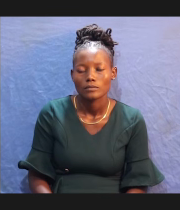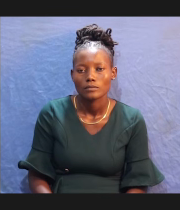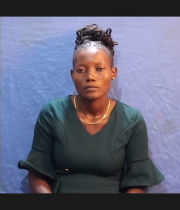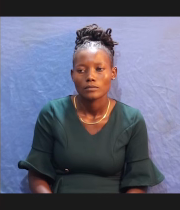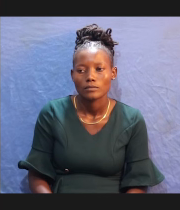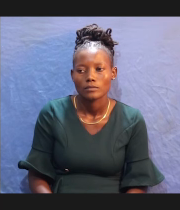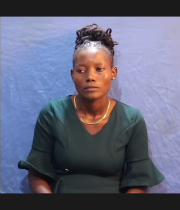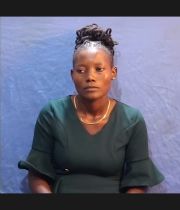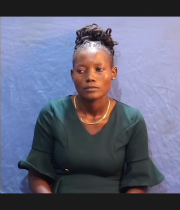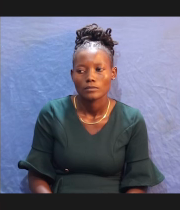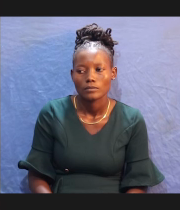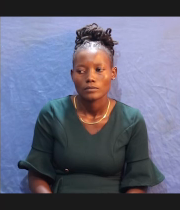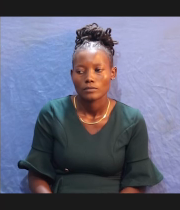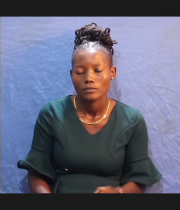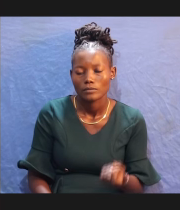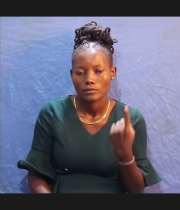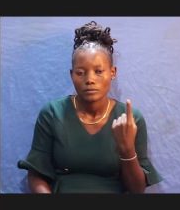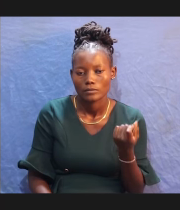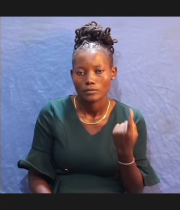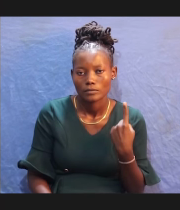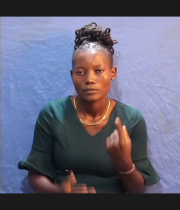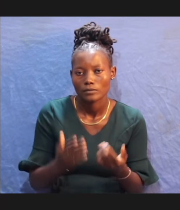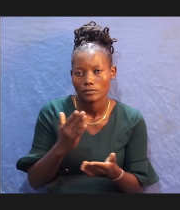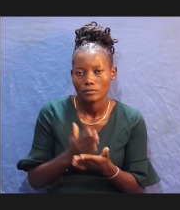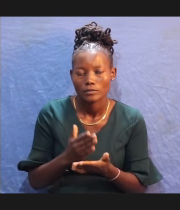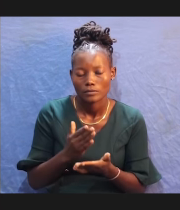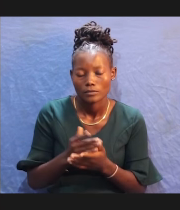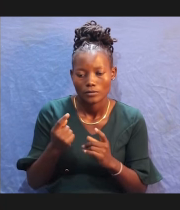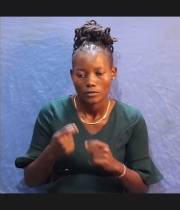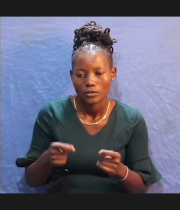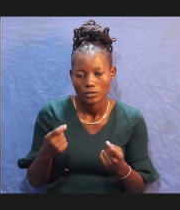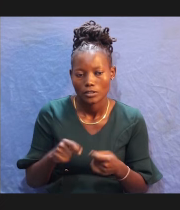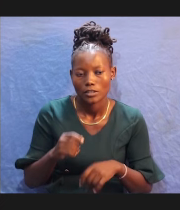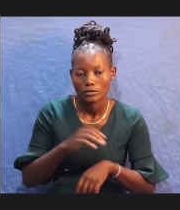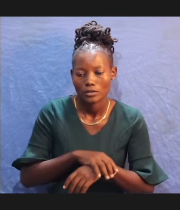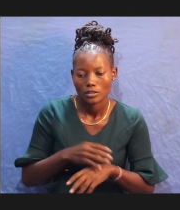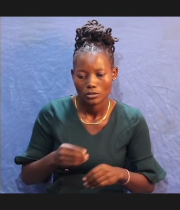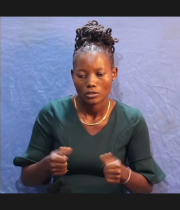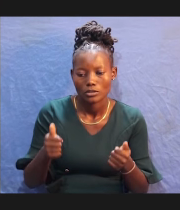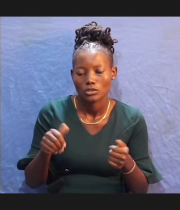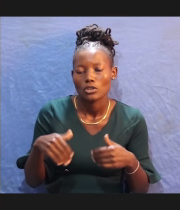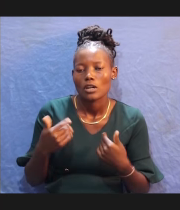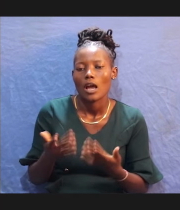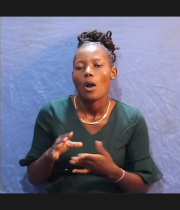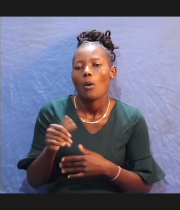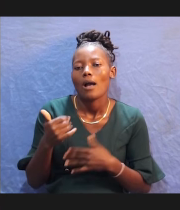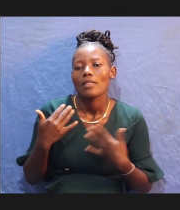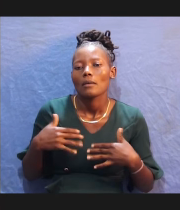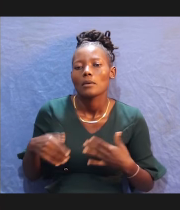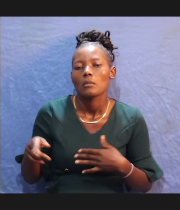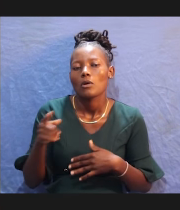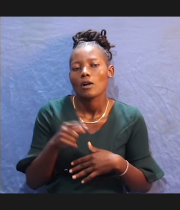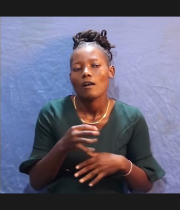So if I understood right, is that you are trying to find solutions? How do other people come to your